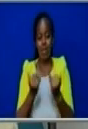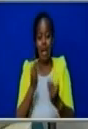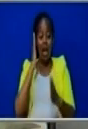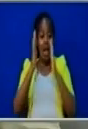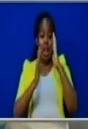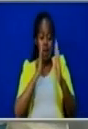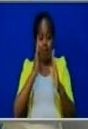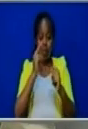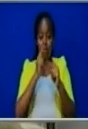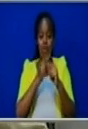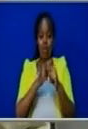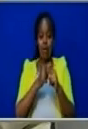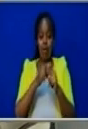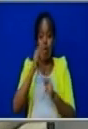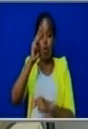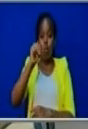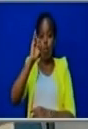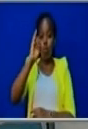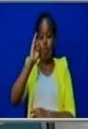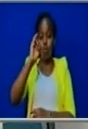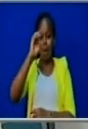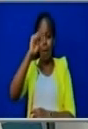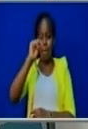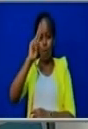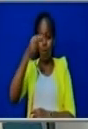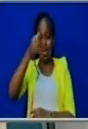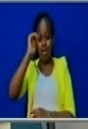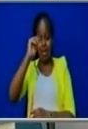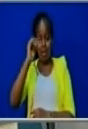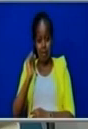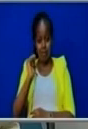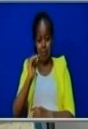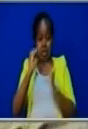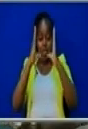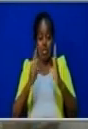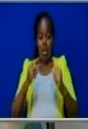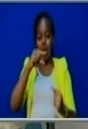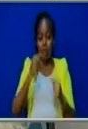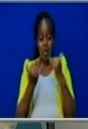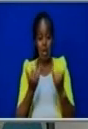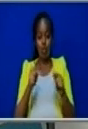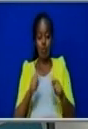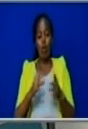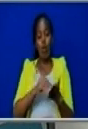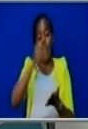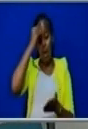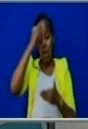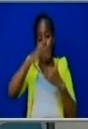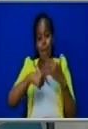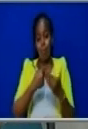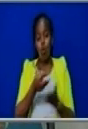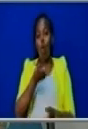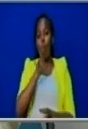I'm teacher Mohinya RK, a teacher of chemistry. And today we are going to learn about water